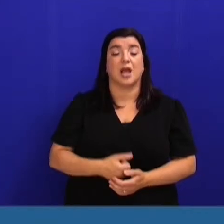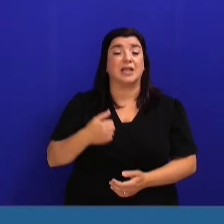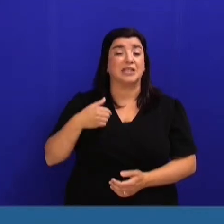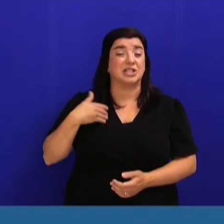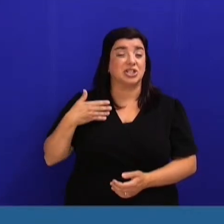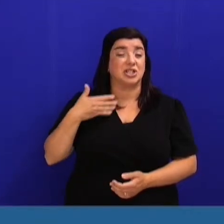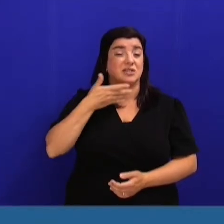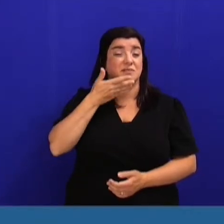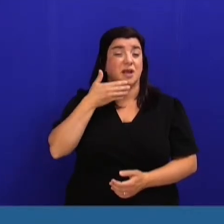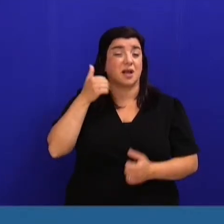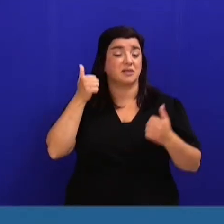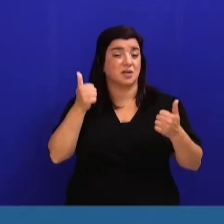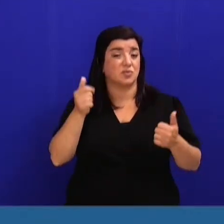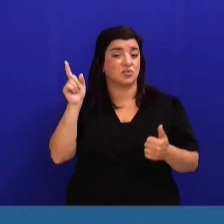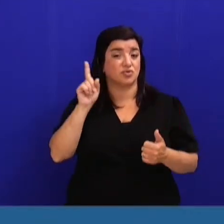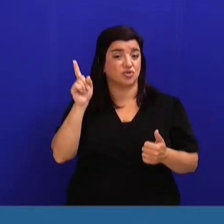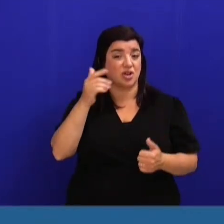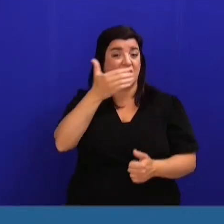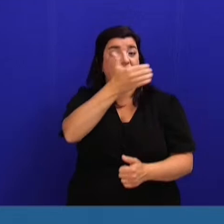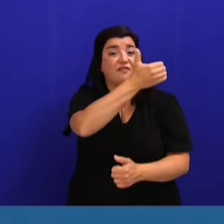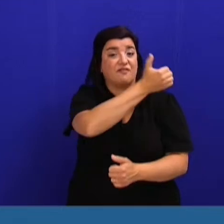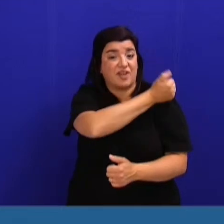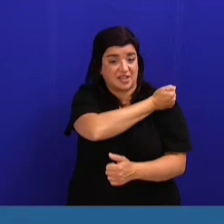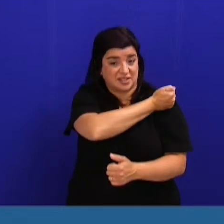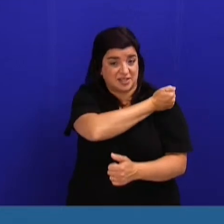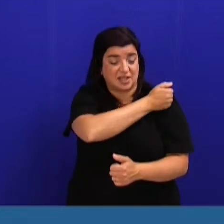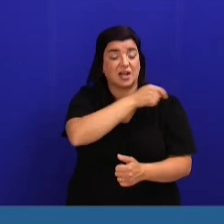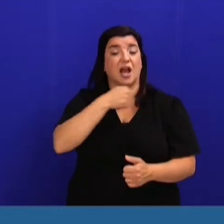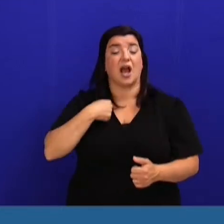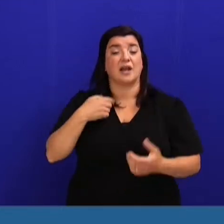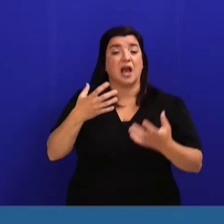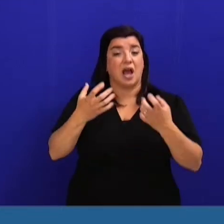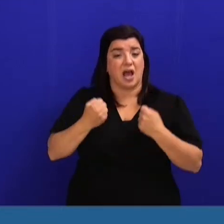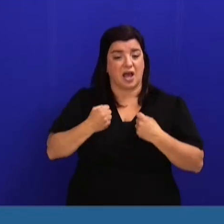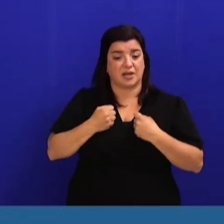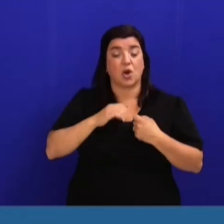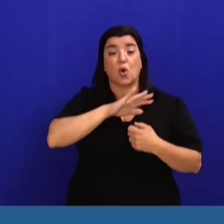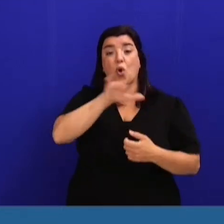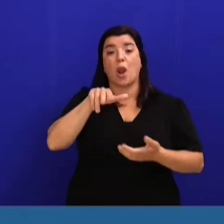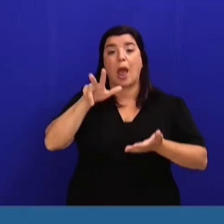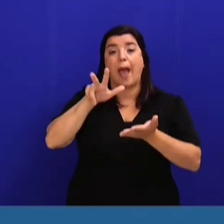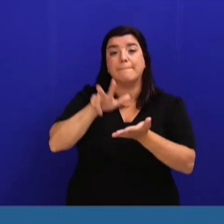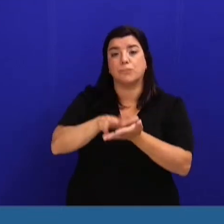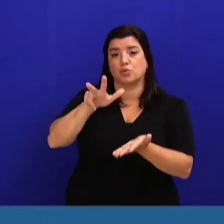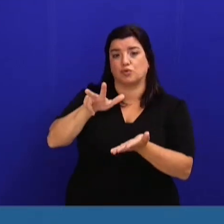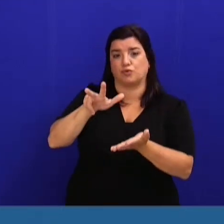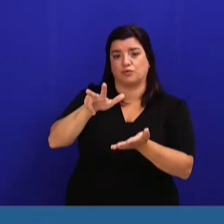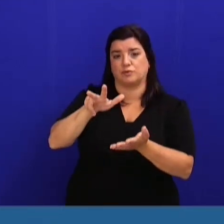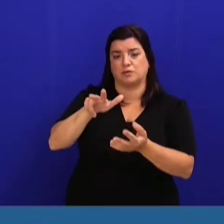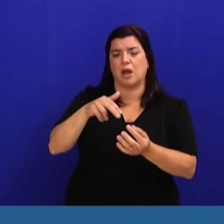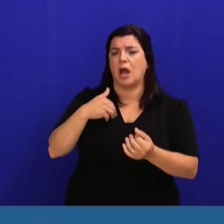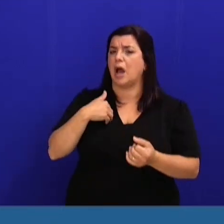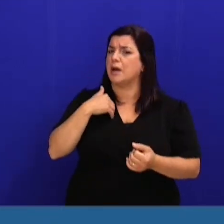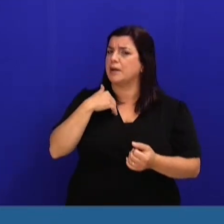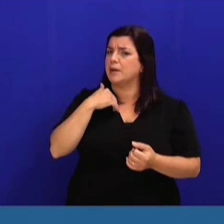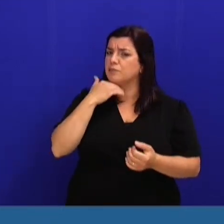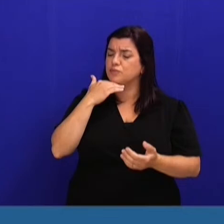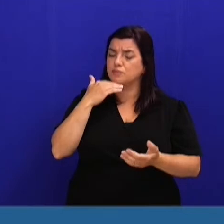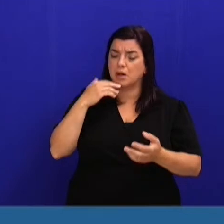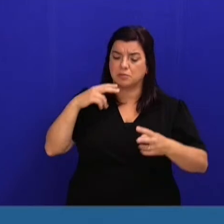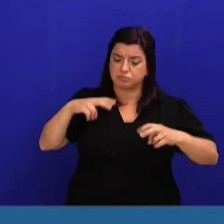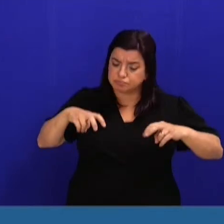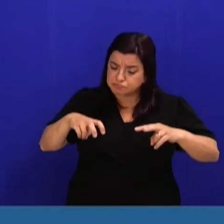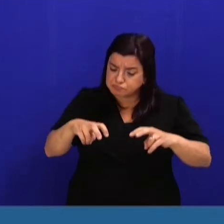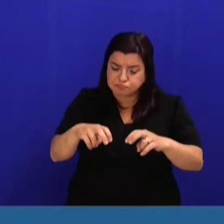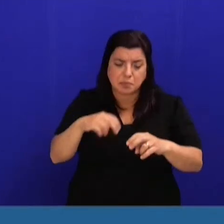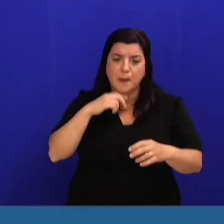wkoll li l-vaccines li għandna huma vaccines li ġew approvati huma hemm l-ebda evidenza ċara li